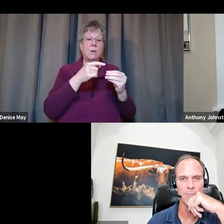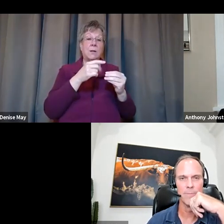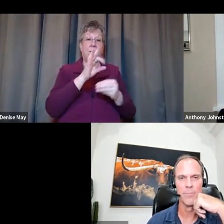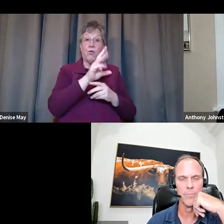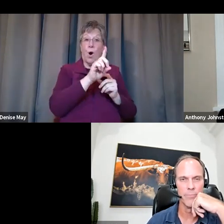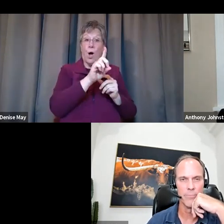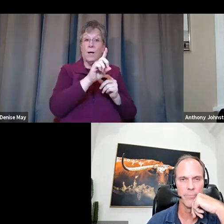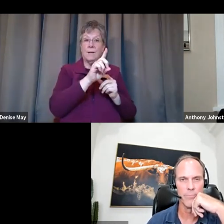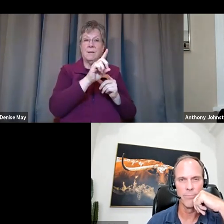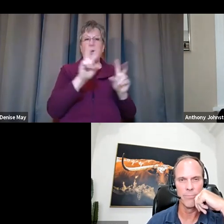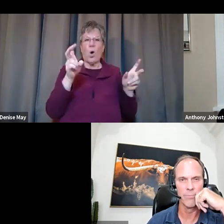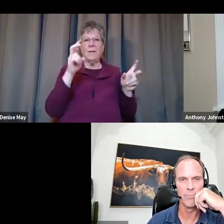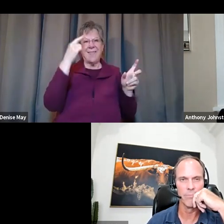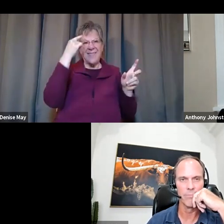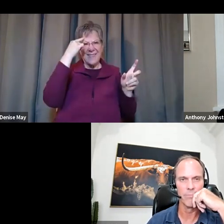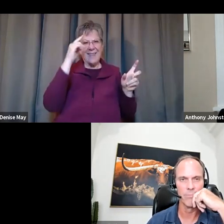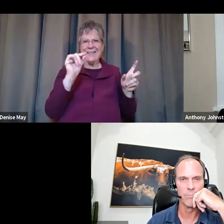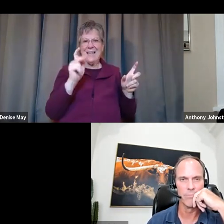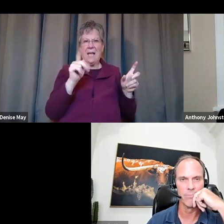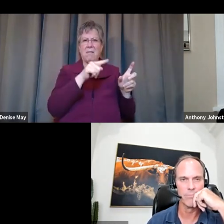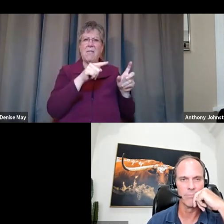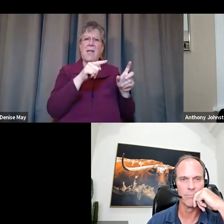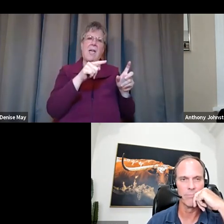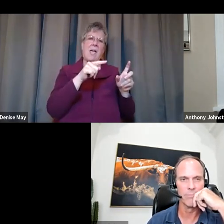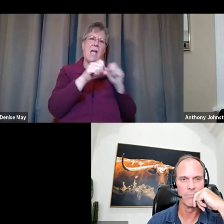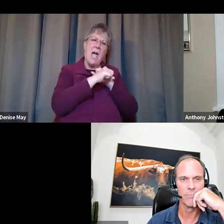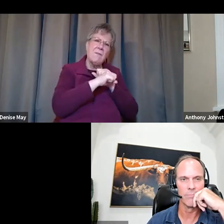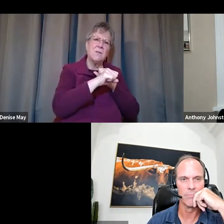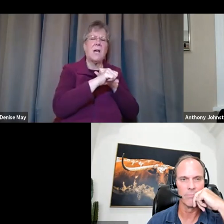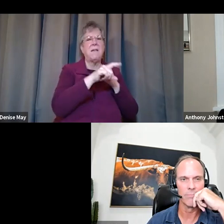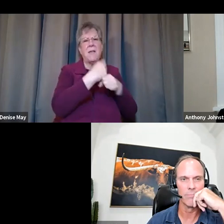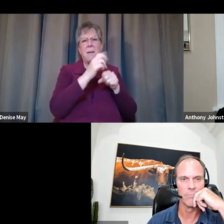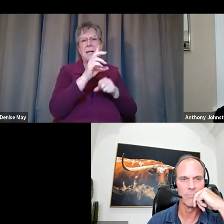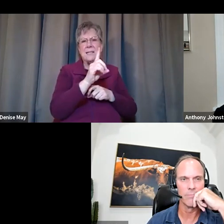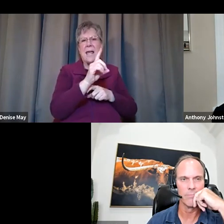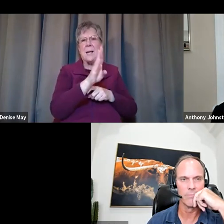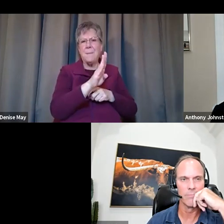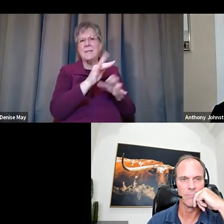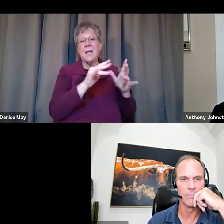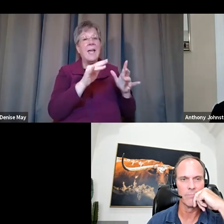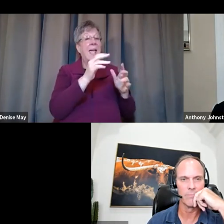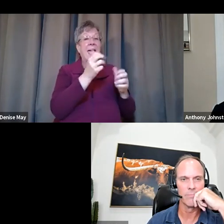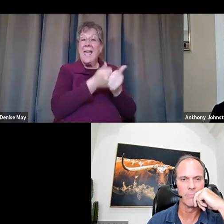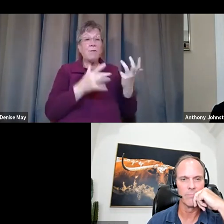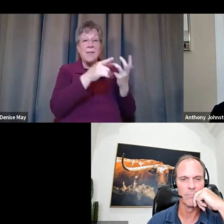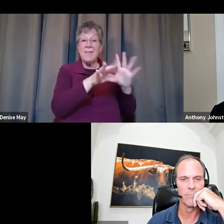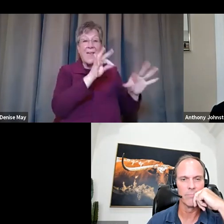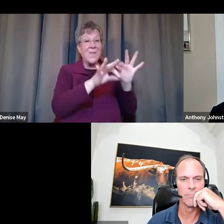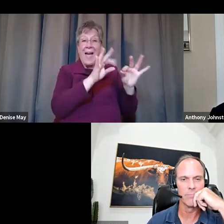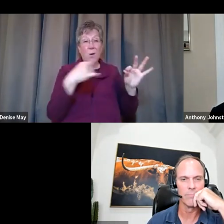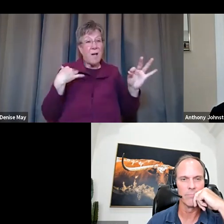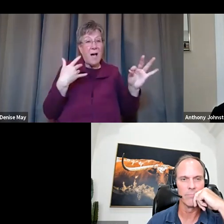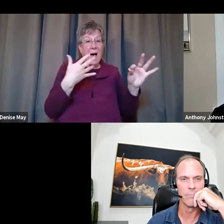Washington, has made much of this, and they created a database. But of all the cases they found over several decades of elections,